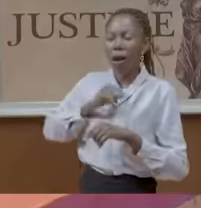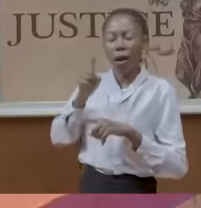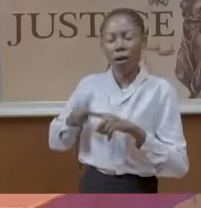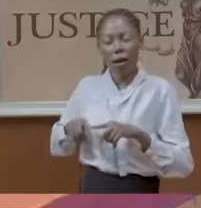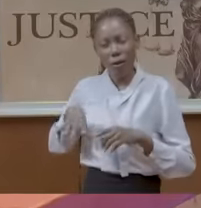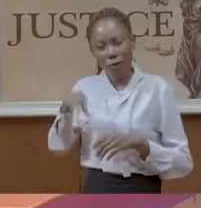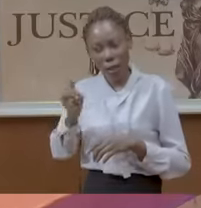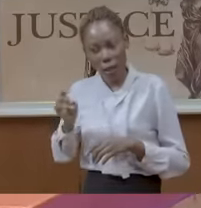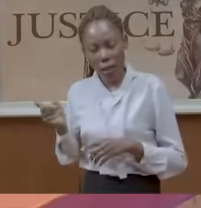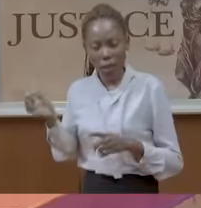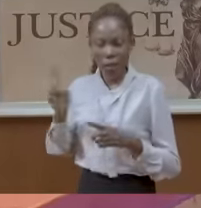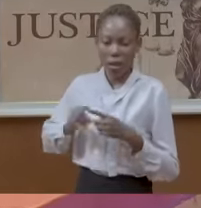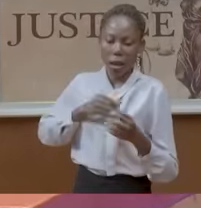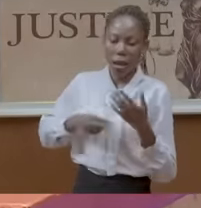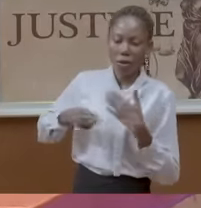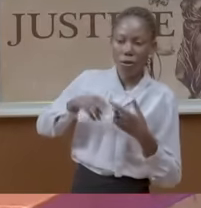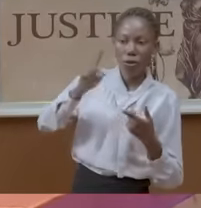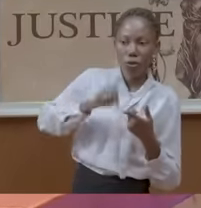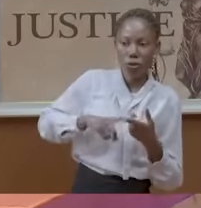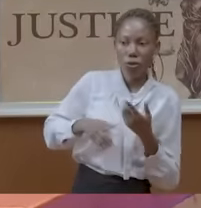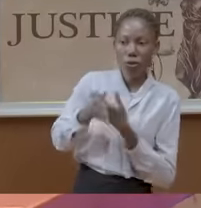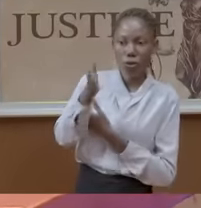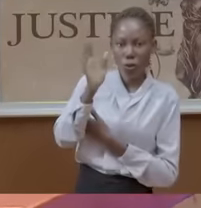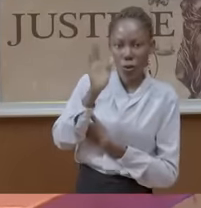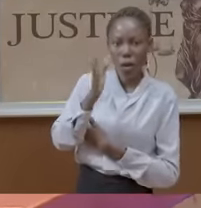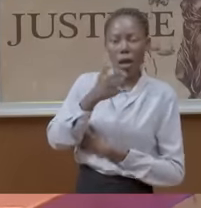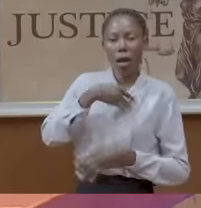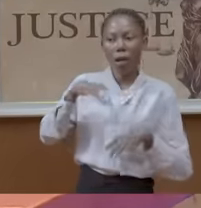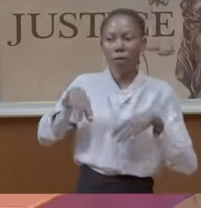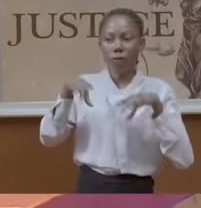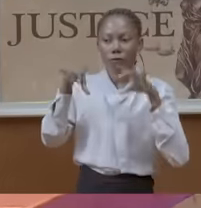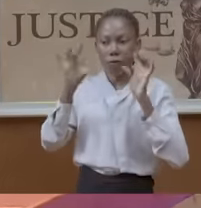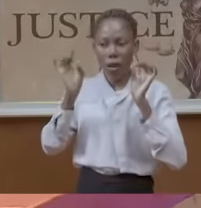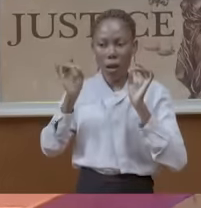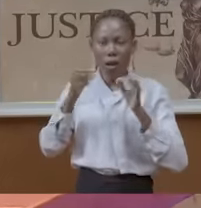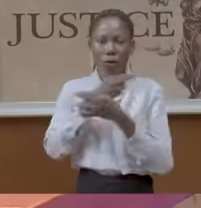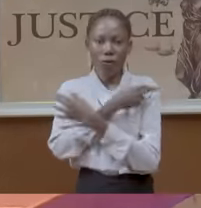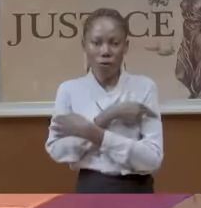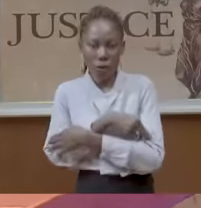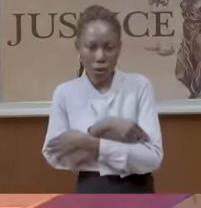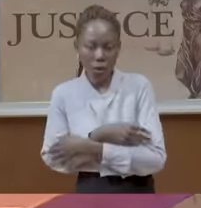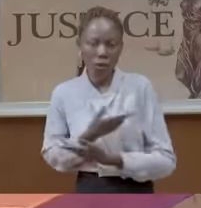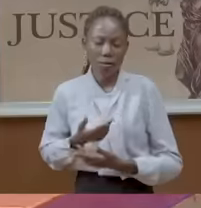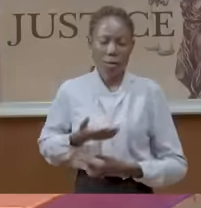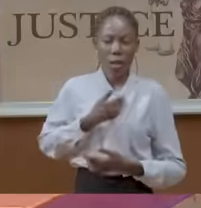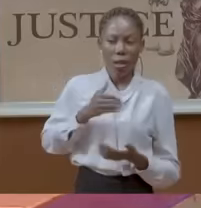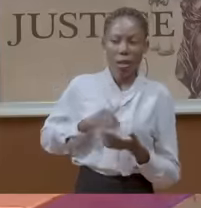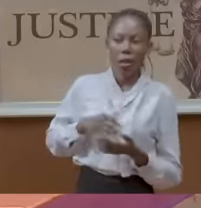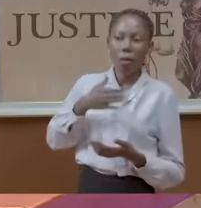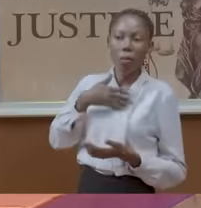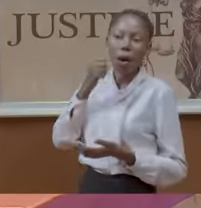to God under a tree. And there I found rest for my soul. Now, I will quickly, my wife was so troubled